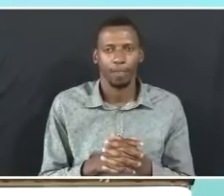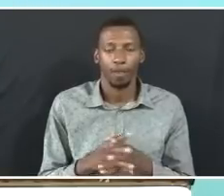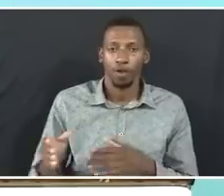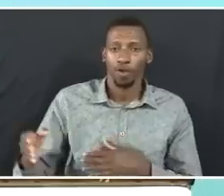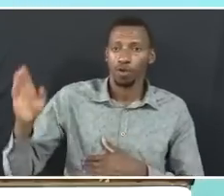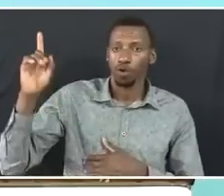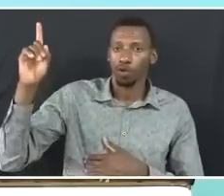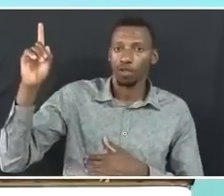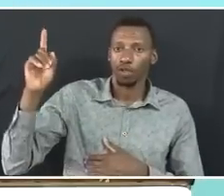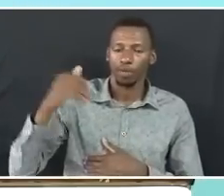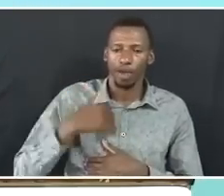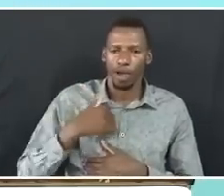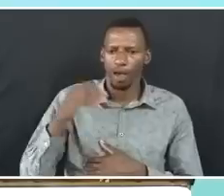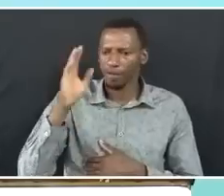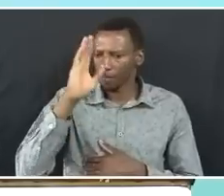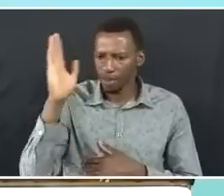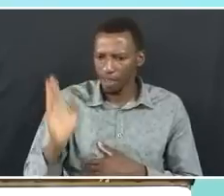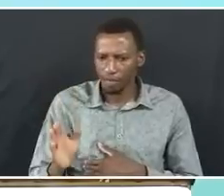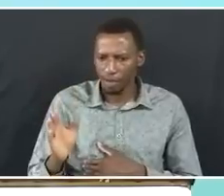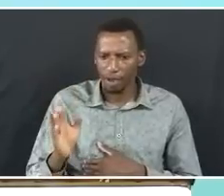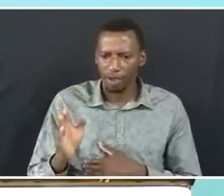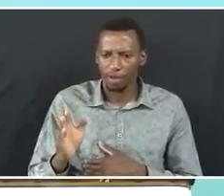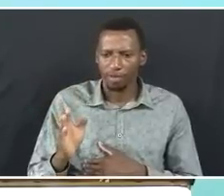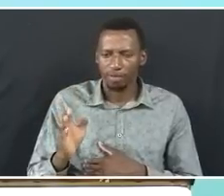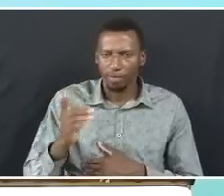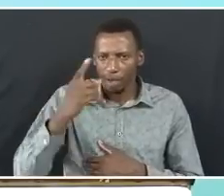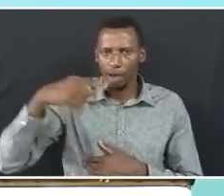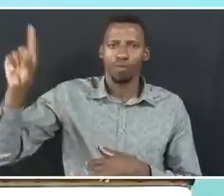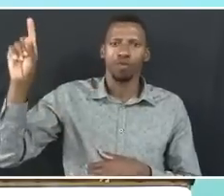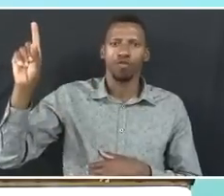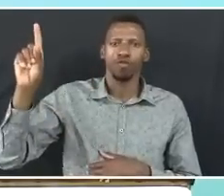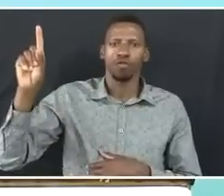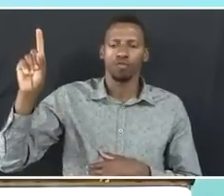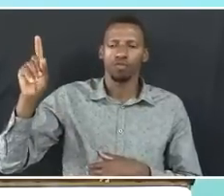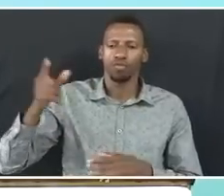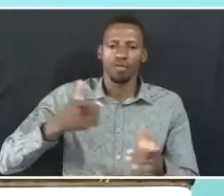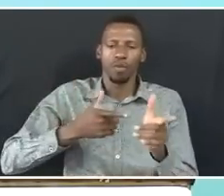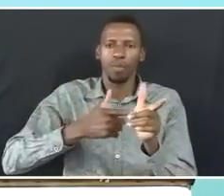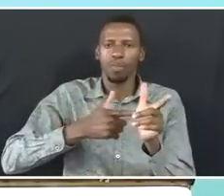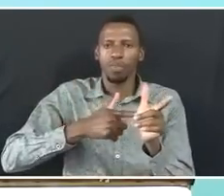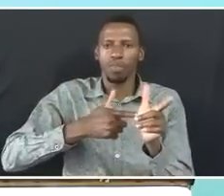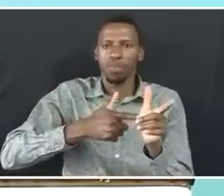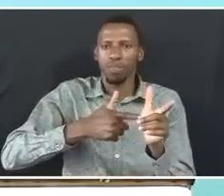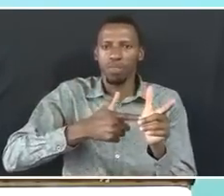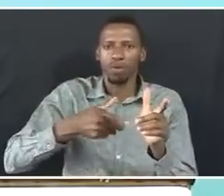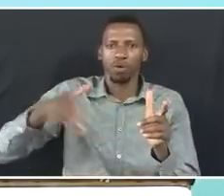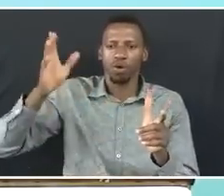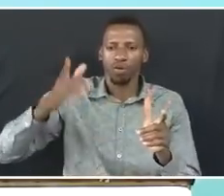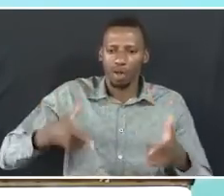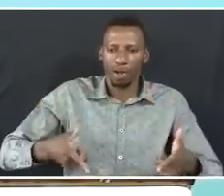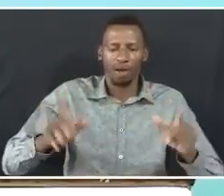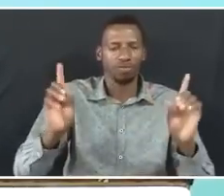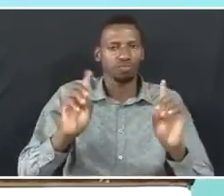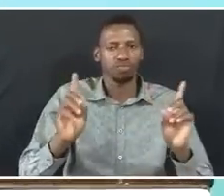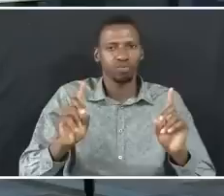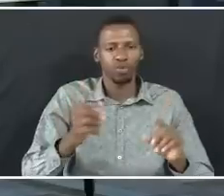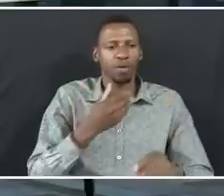God has never sanctioned gay marriages, and he will never sanction